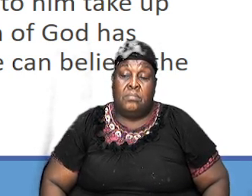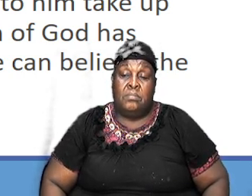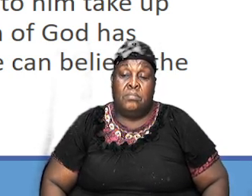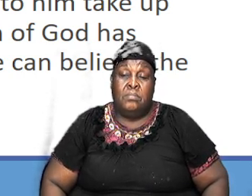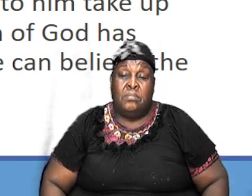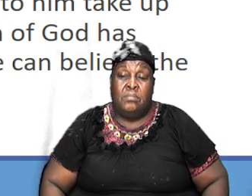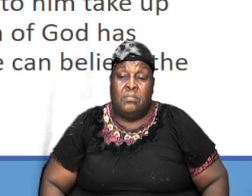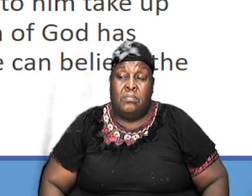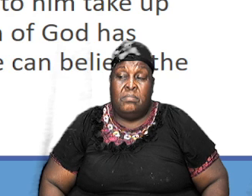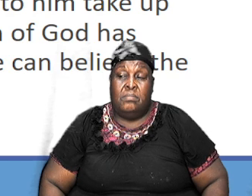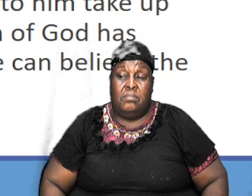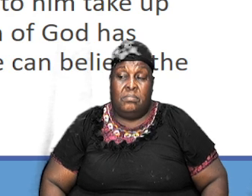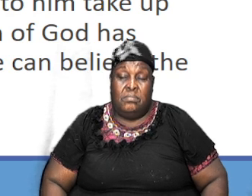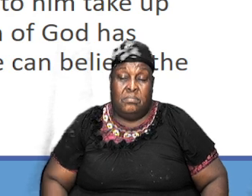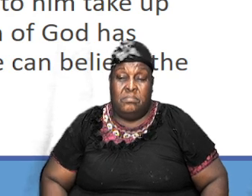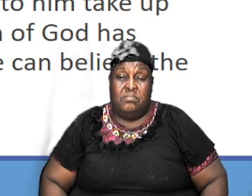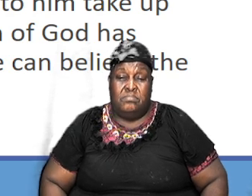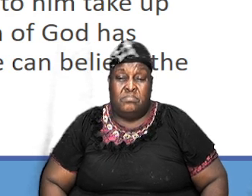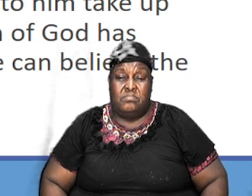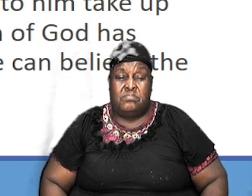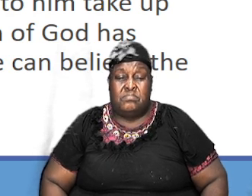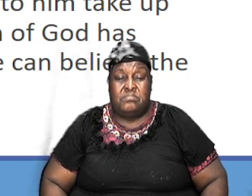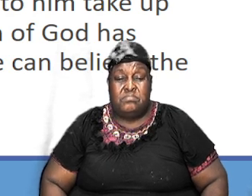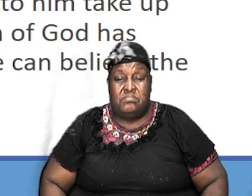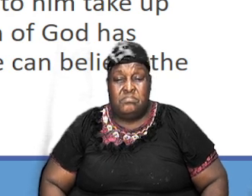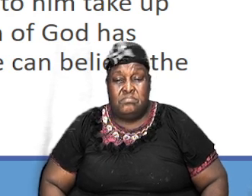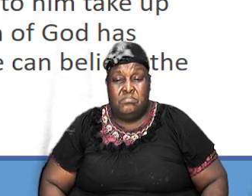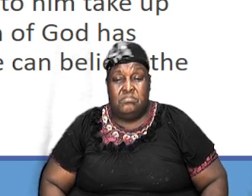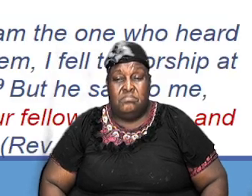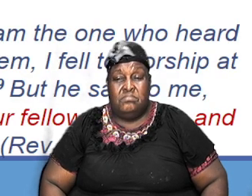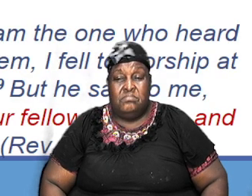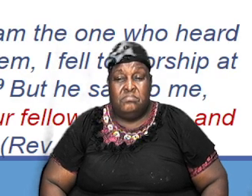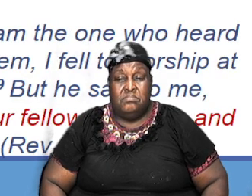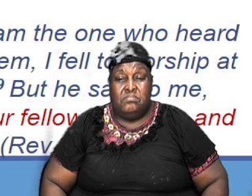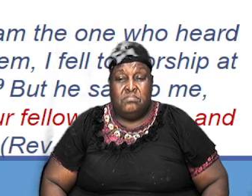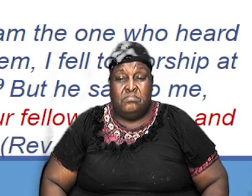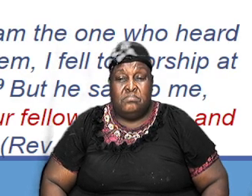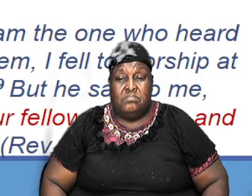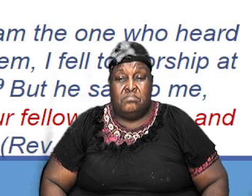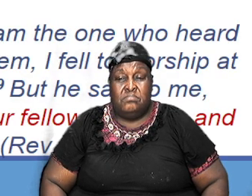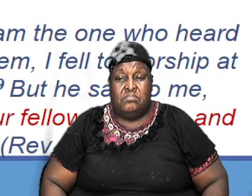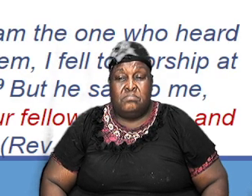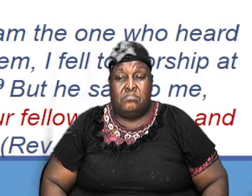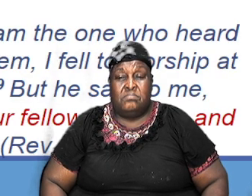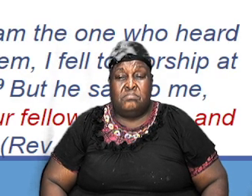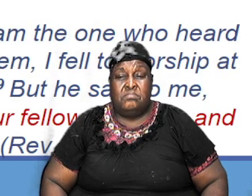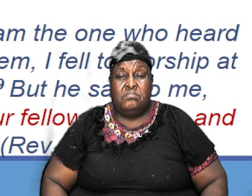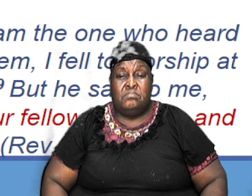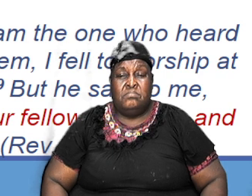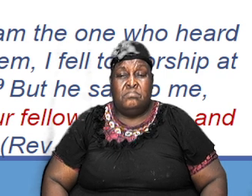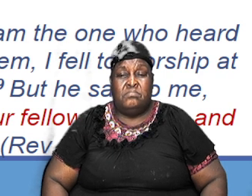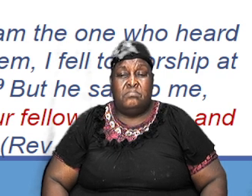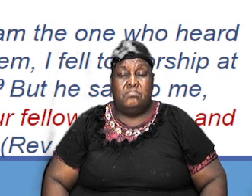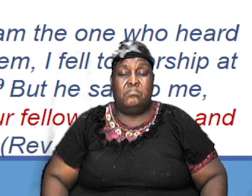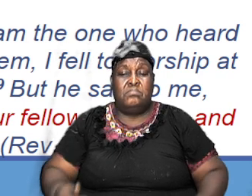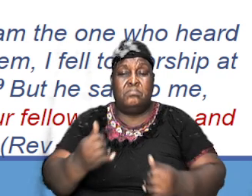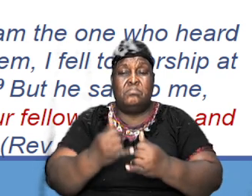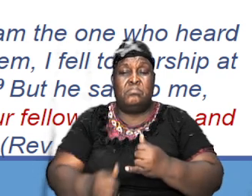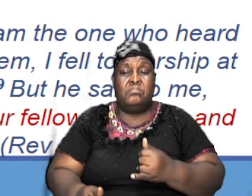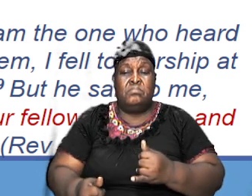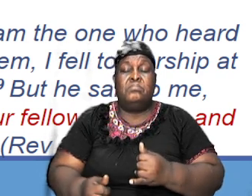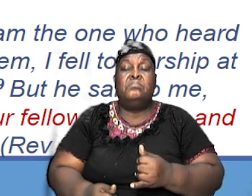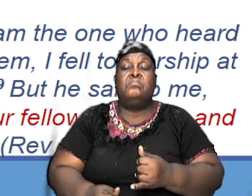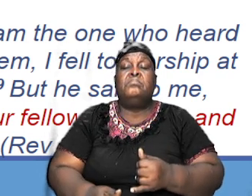We're gonna close, but let's look at this last slide. The last thing we want to look at